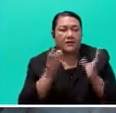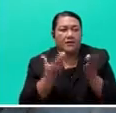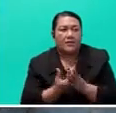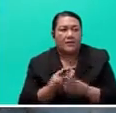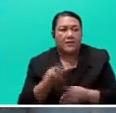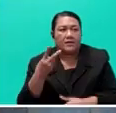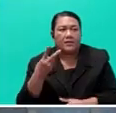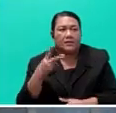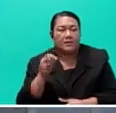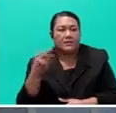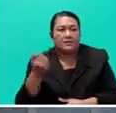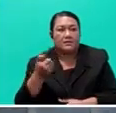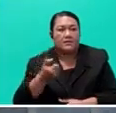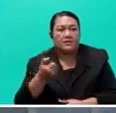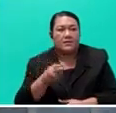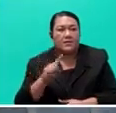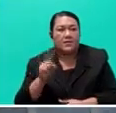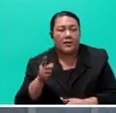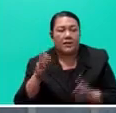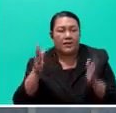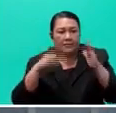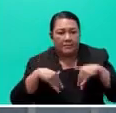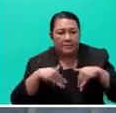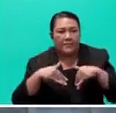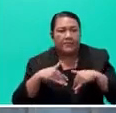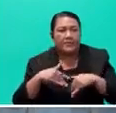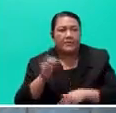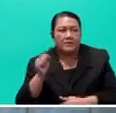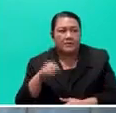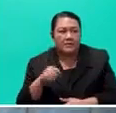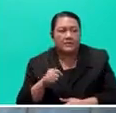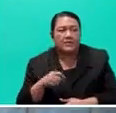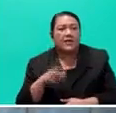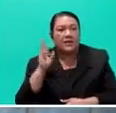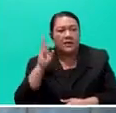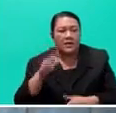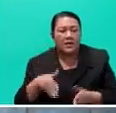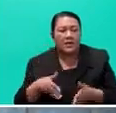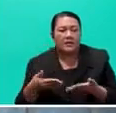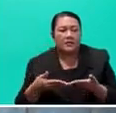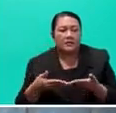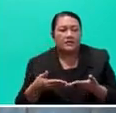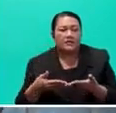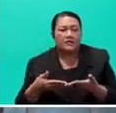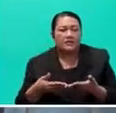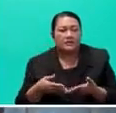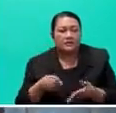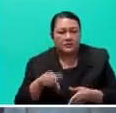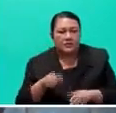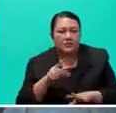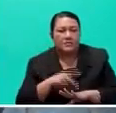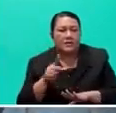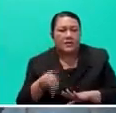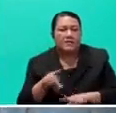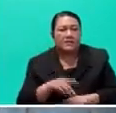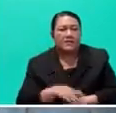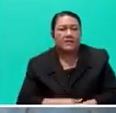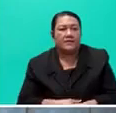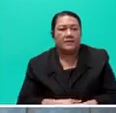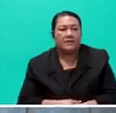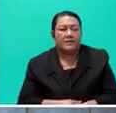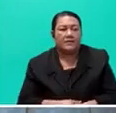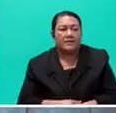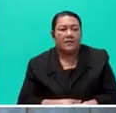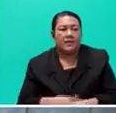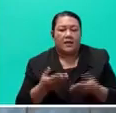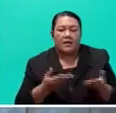2016 and it lapsed. And then it was reintroduced to this August House and it was